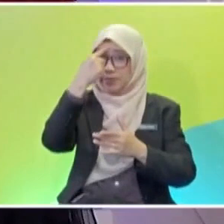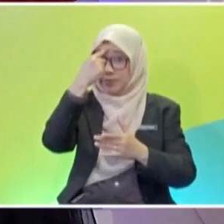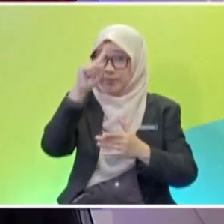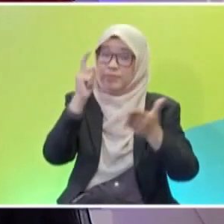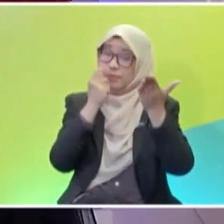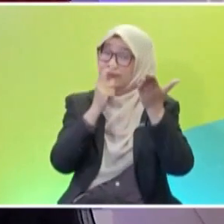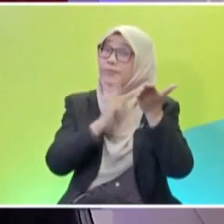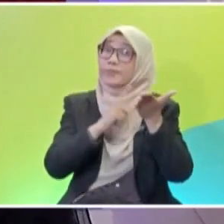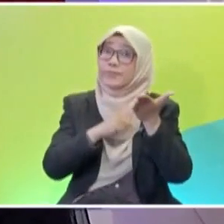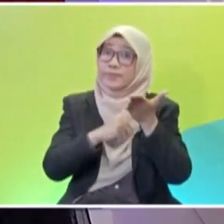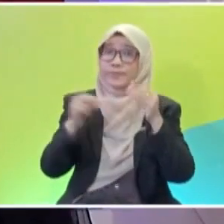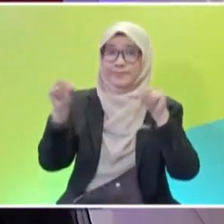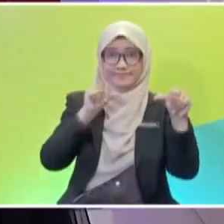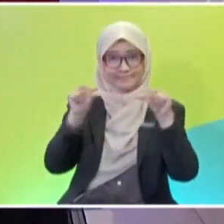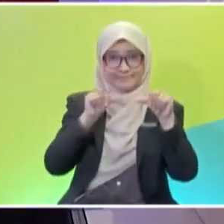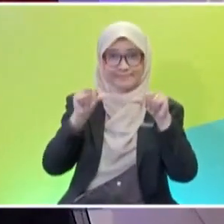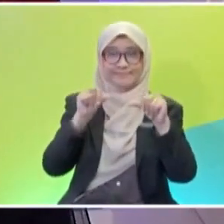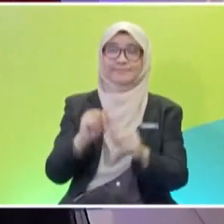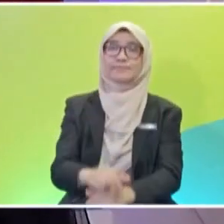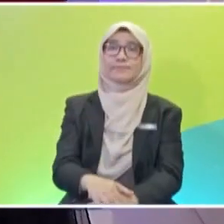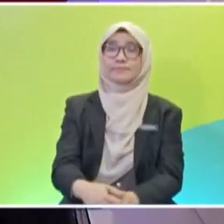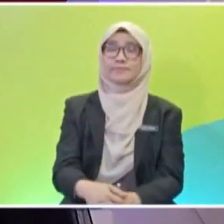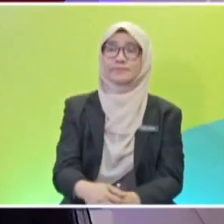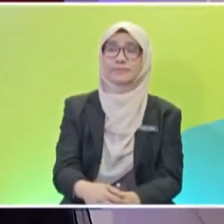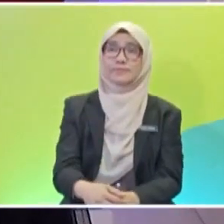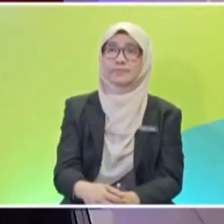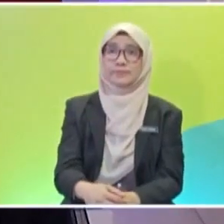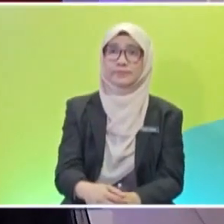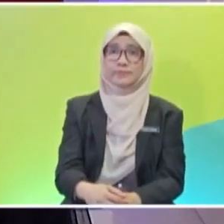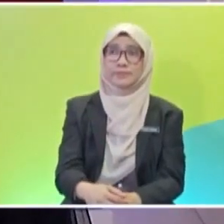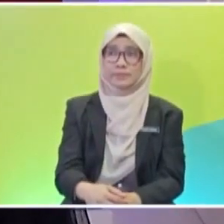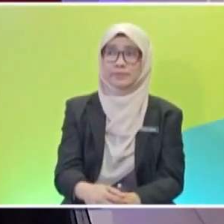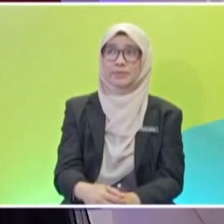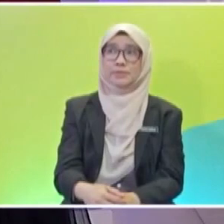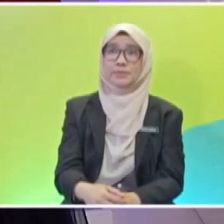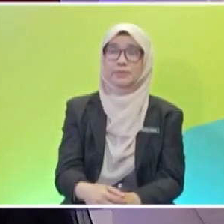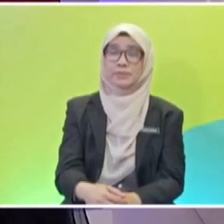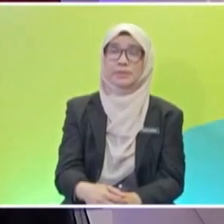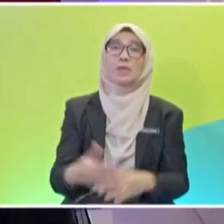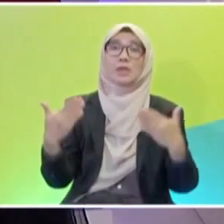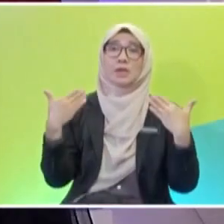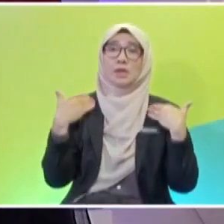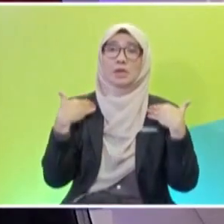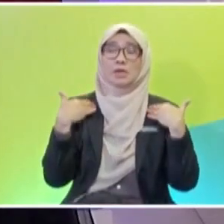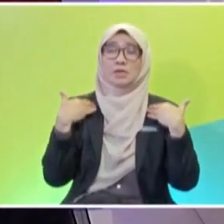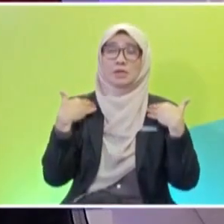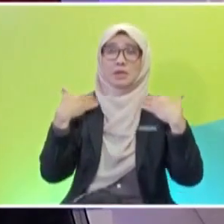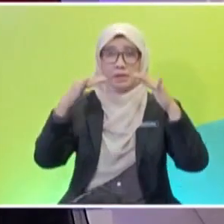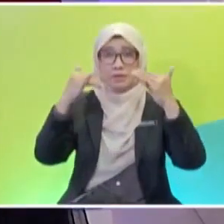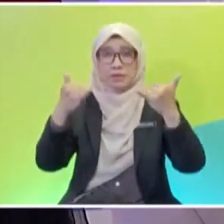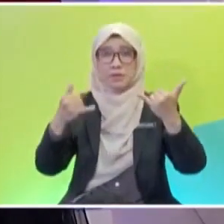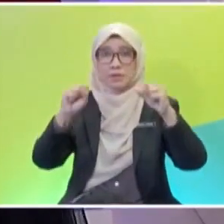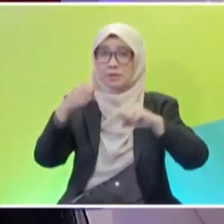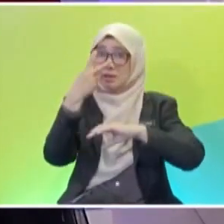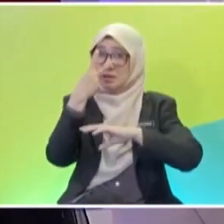Okay? So, on screen, we have the complete reading text again. All right? So